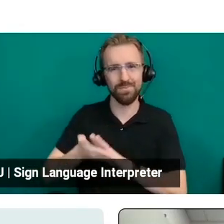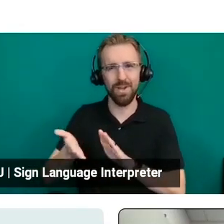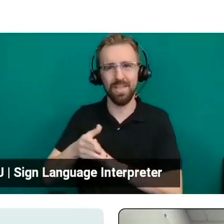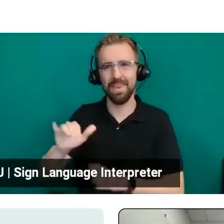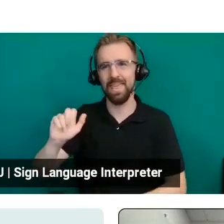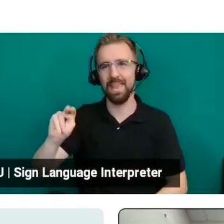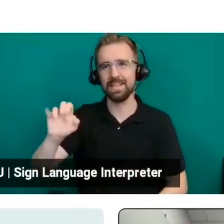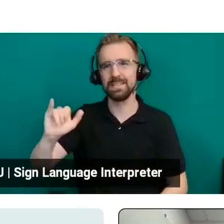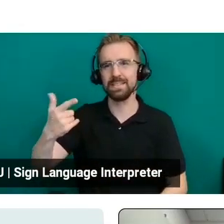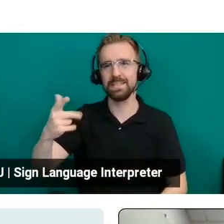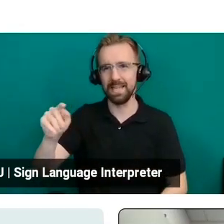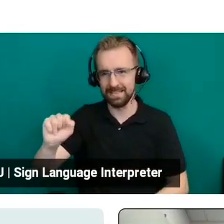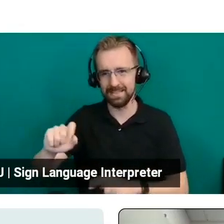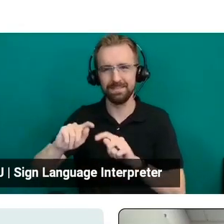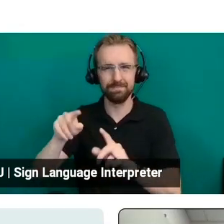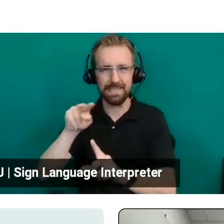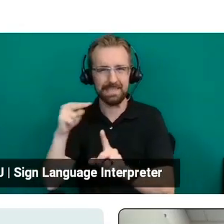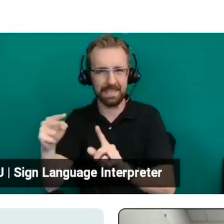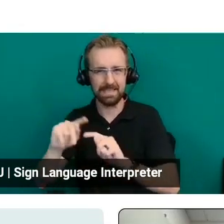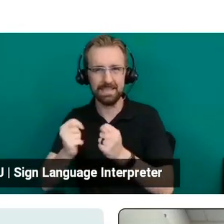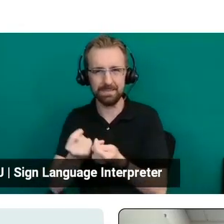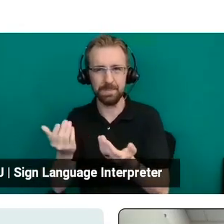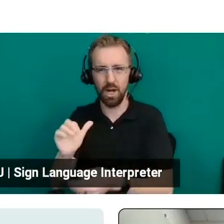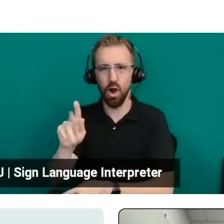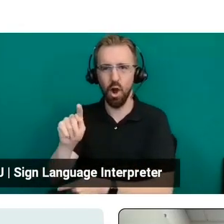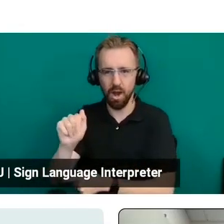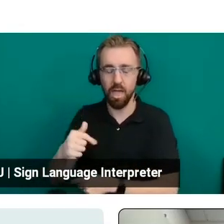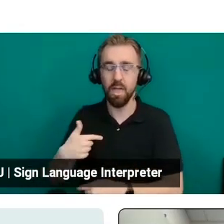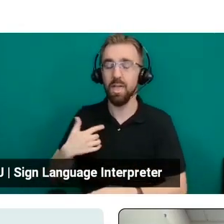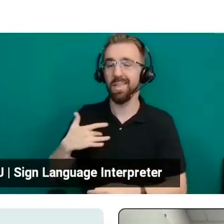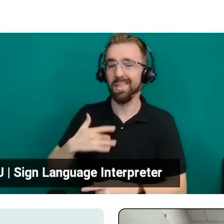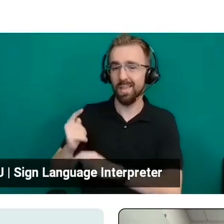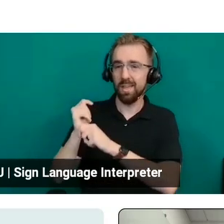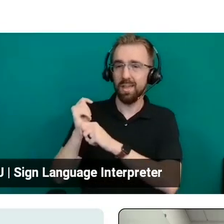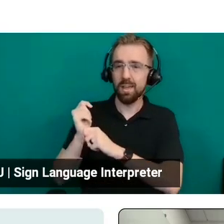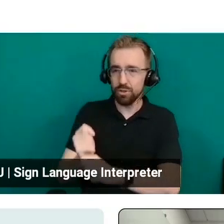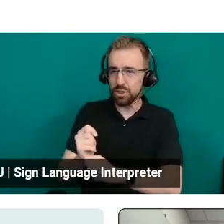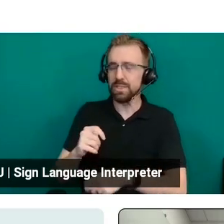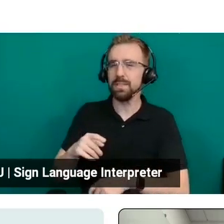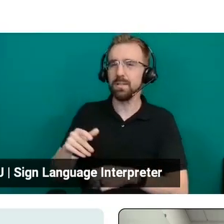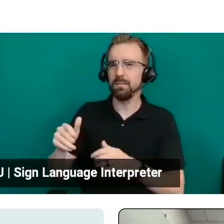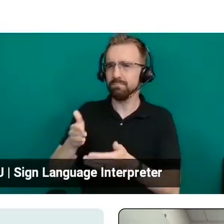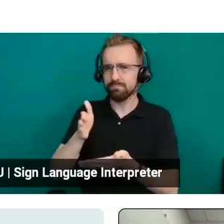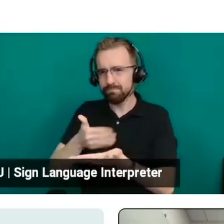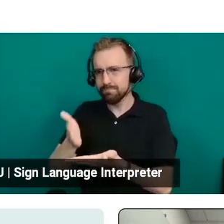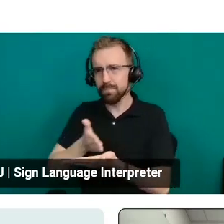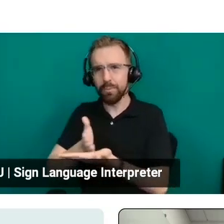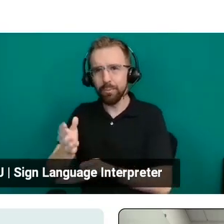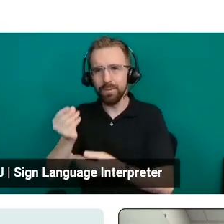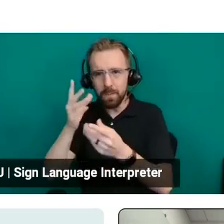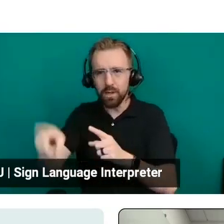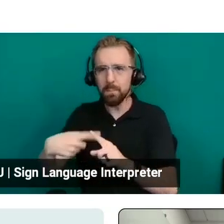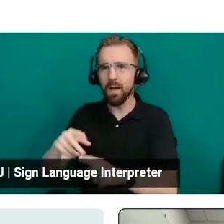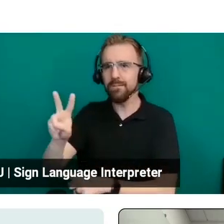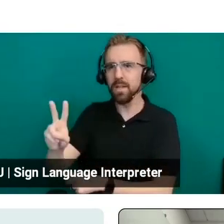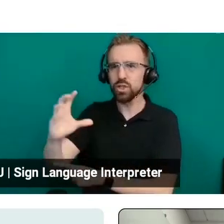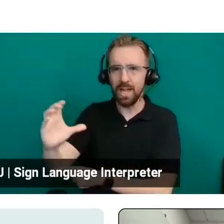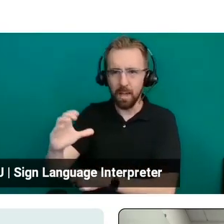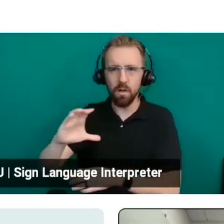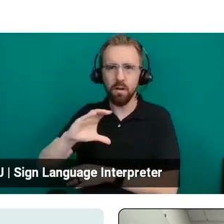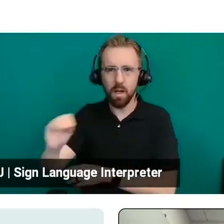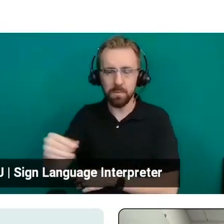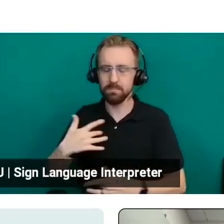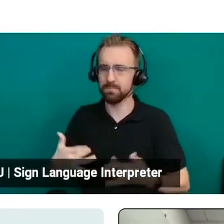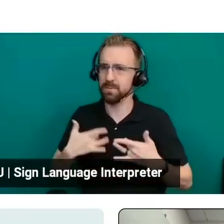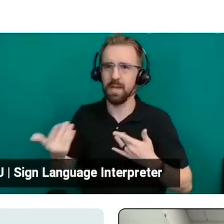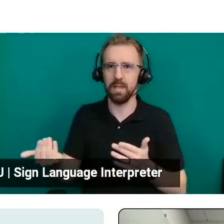team here at Carta. I've been focused traditionally on going through all of the information that Carta knows about venture capital companies, but so excited to